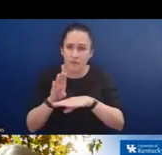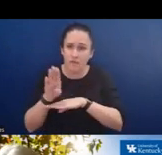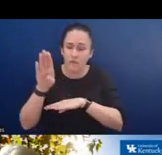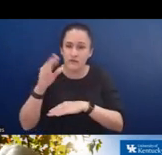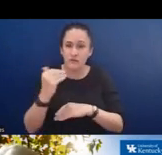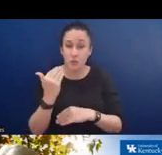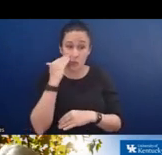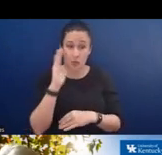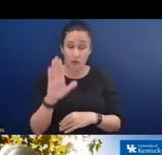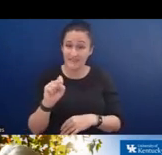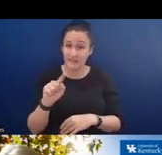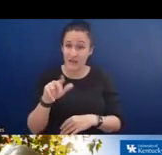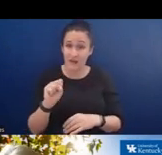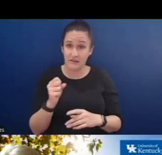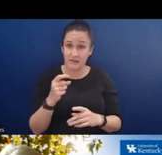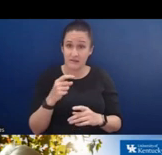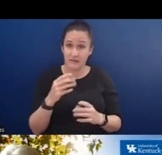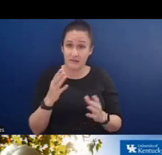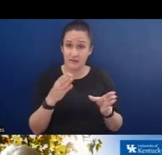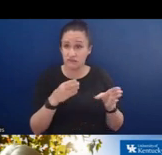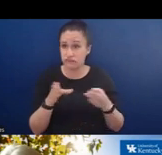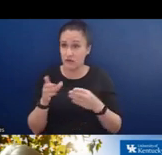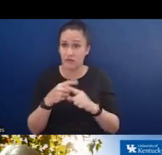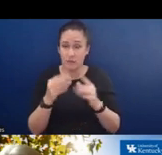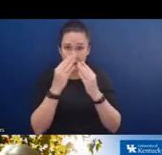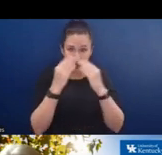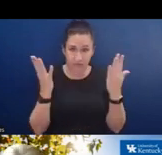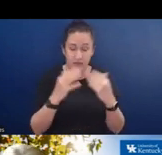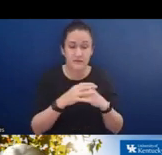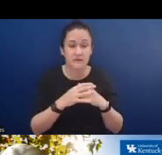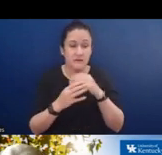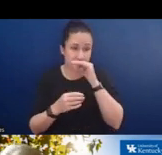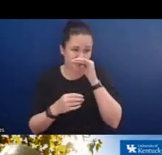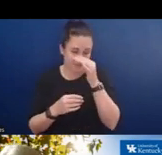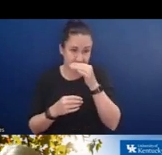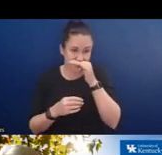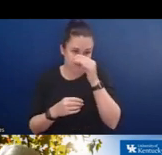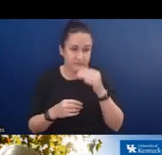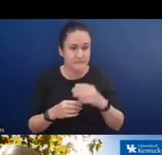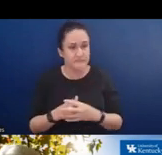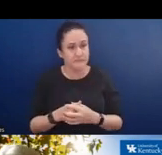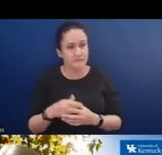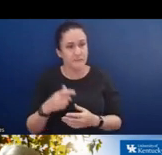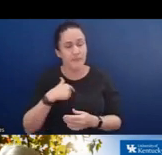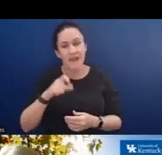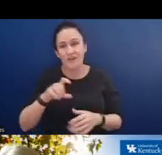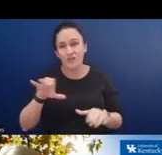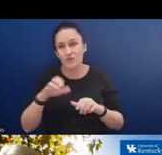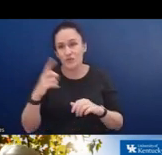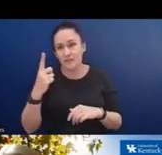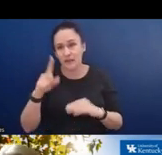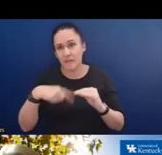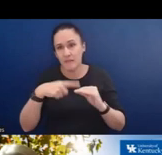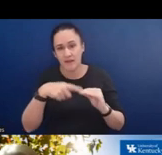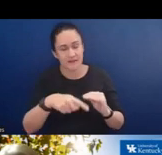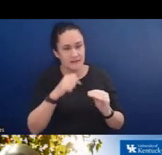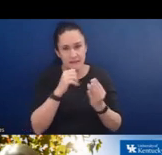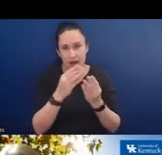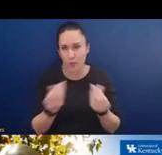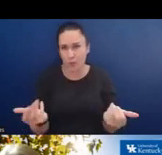moves you from ambivalence. So maybe you're like, okay, I need to do something about this because it's not going